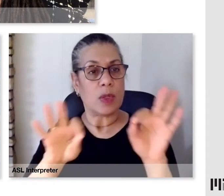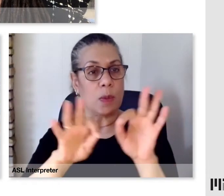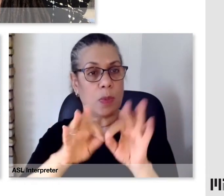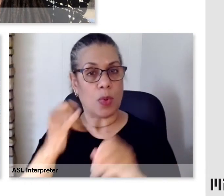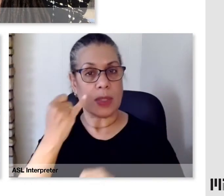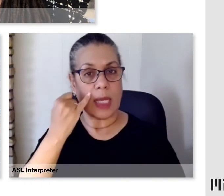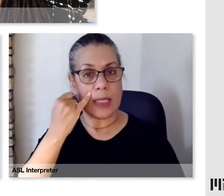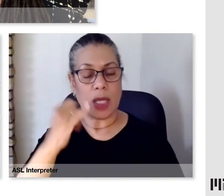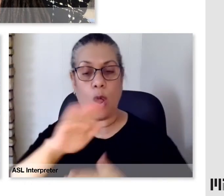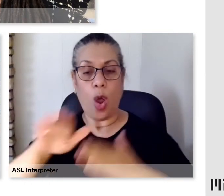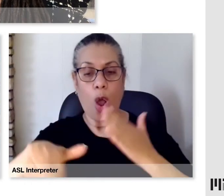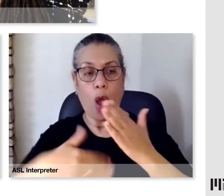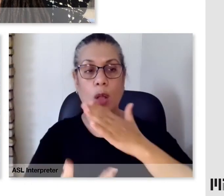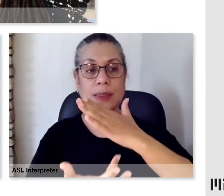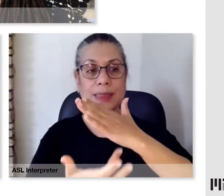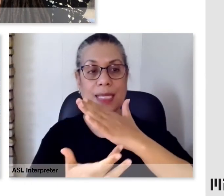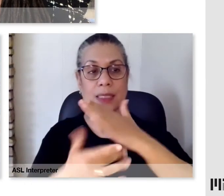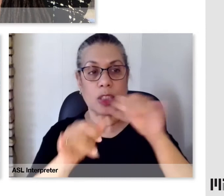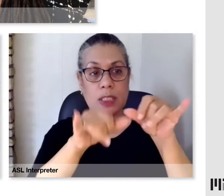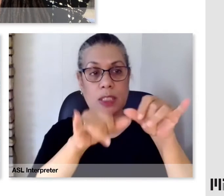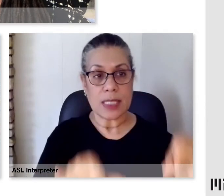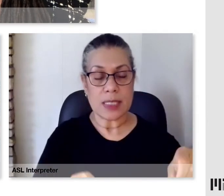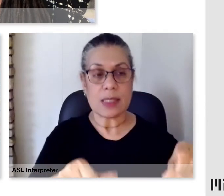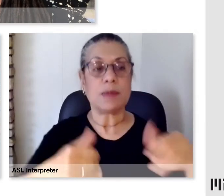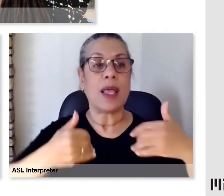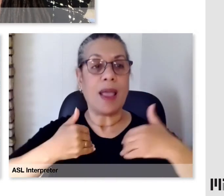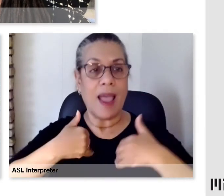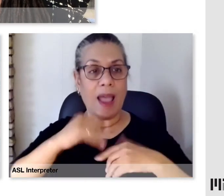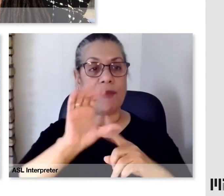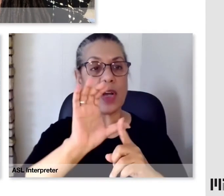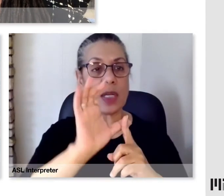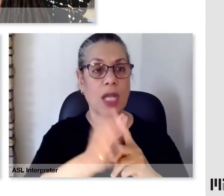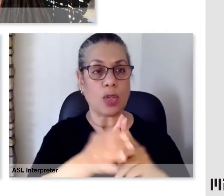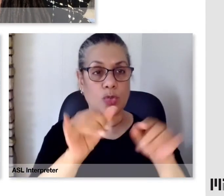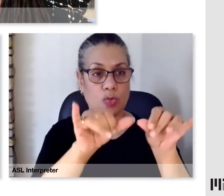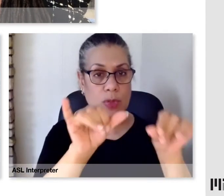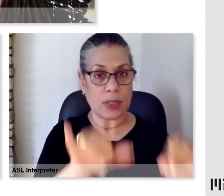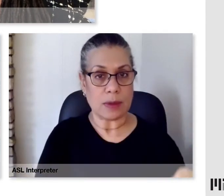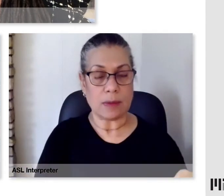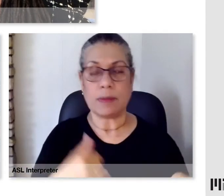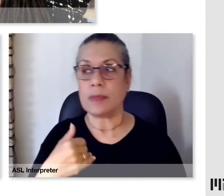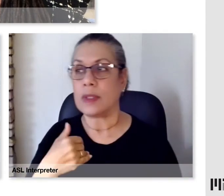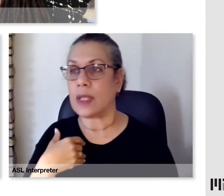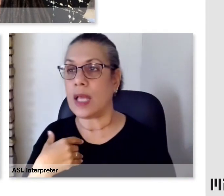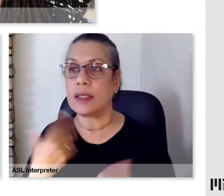technical systems are cultural systems. And just as an example, even something like the stored program